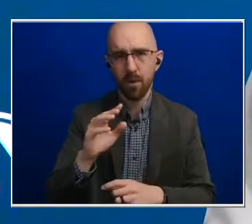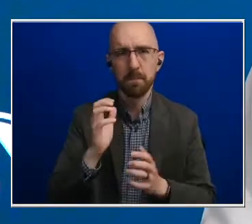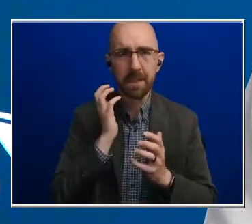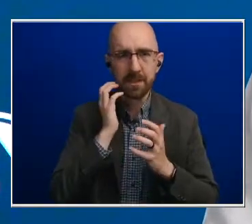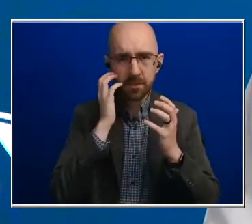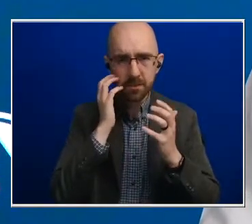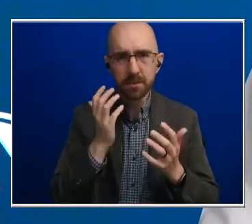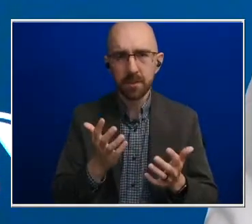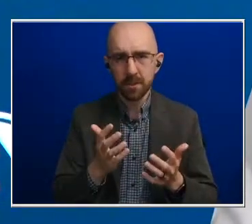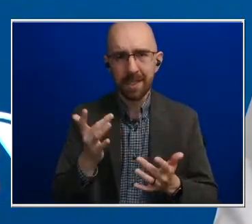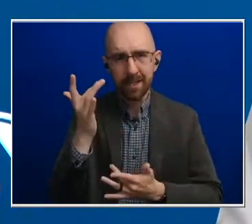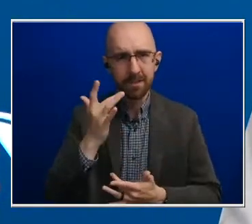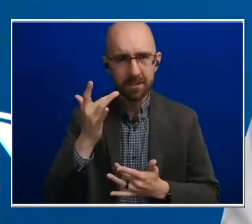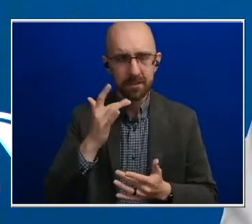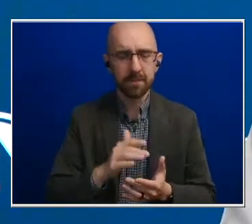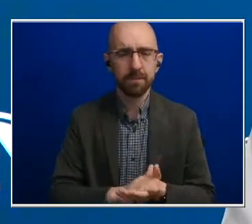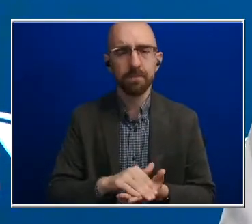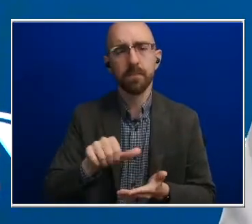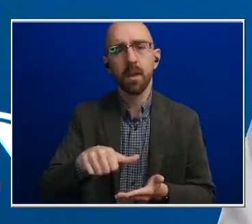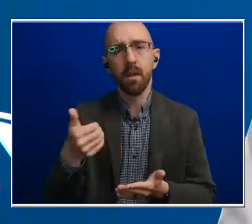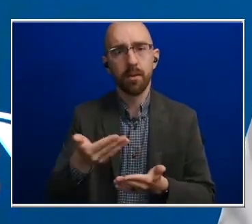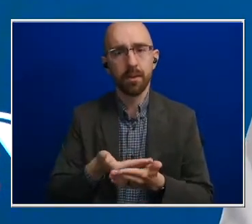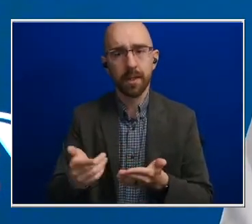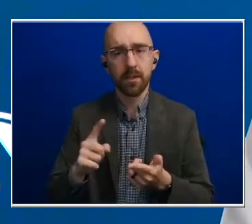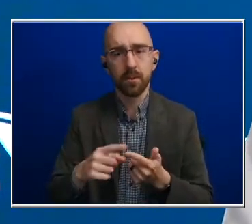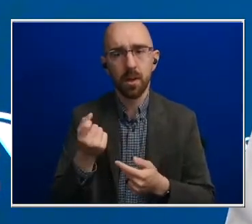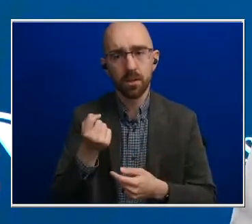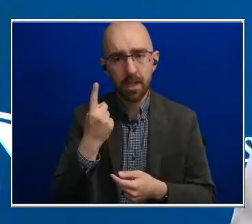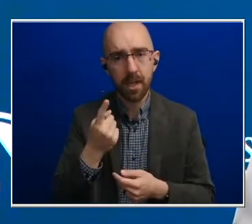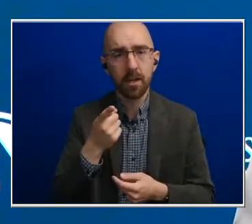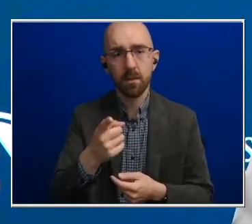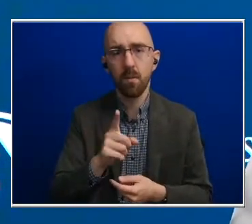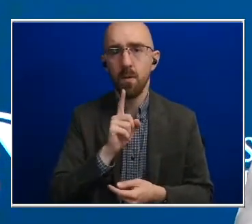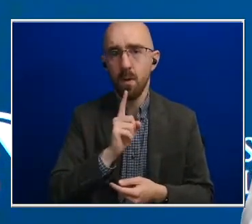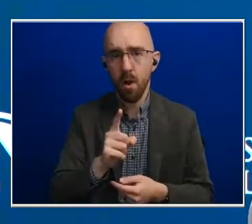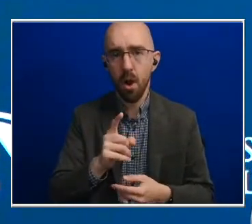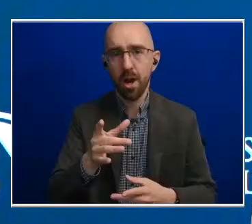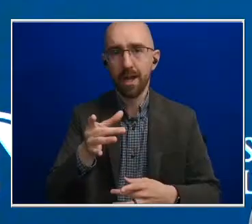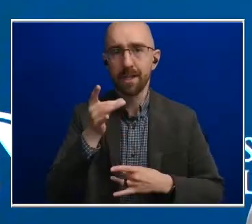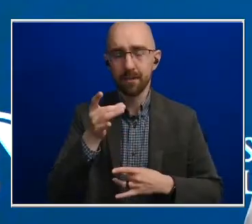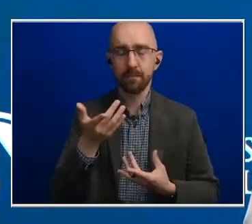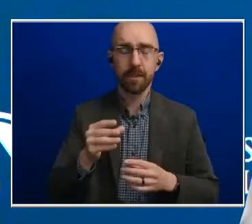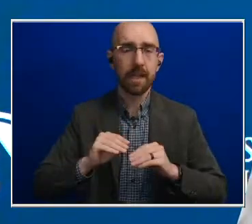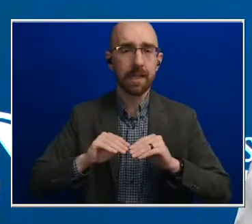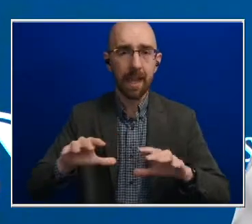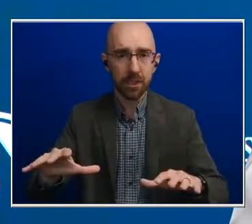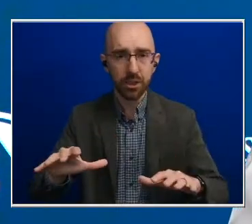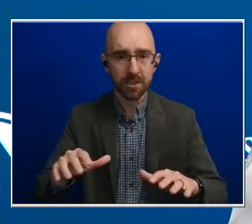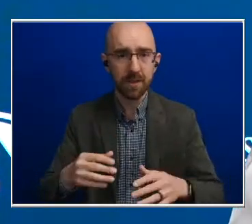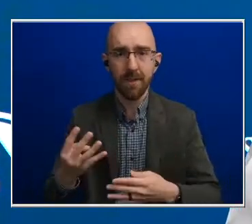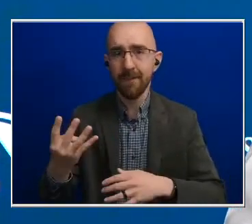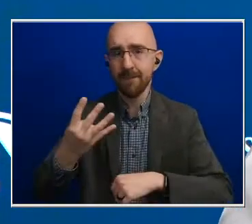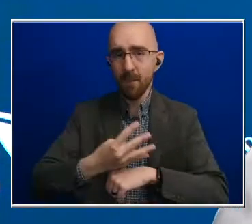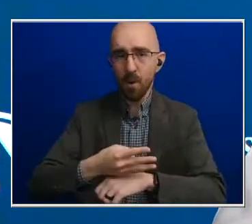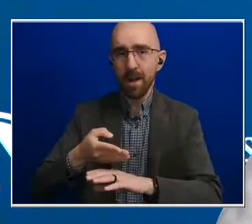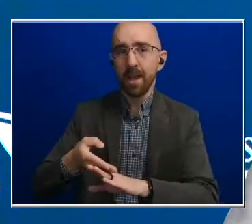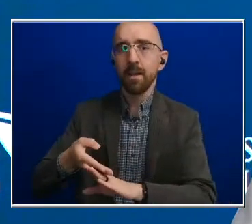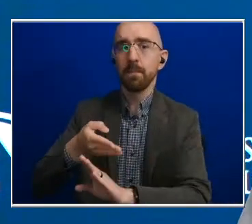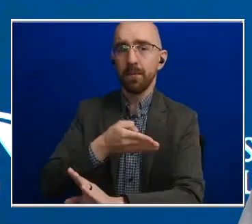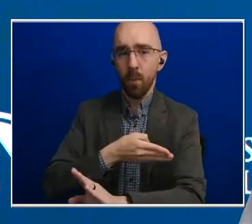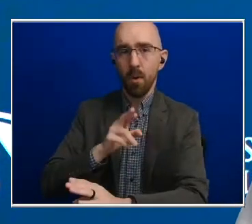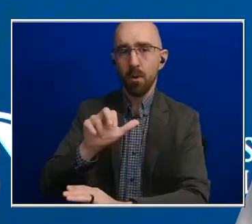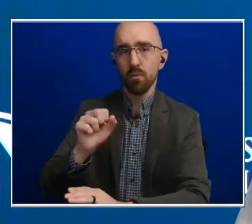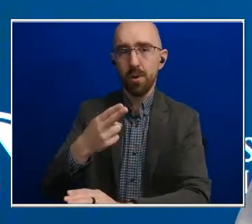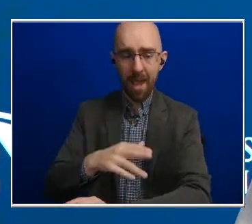illness. The other thing to understand is that you are contagious with the disease 4 days prior to the rash until 4